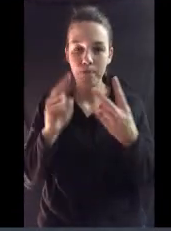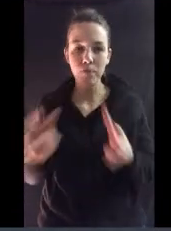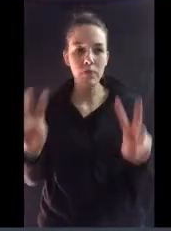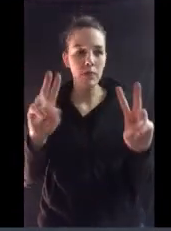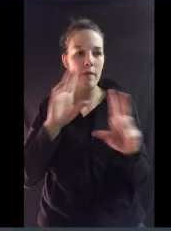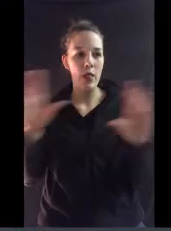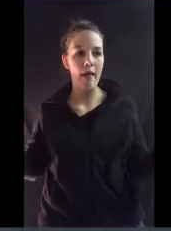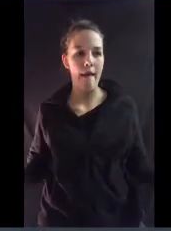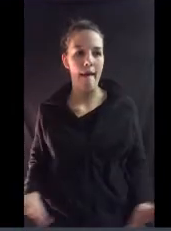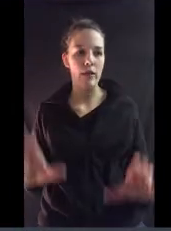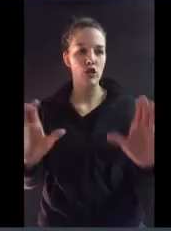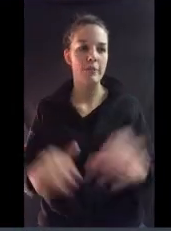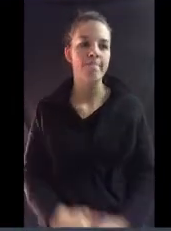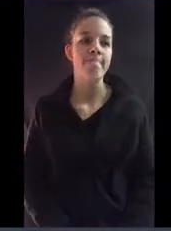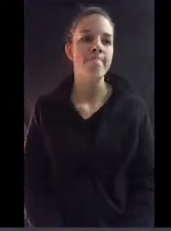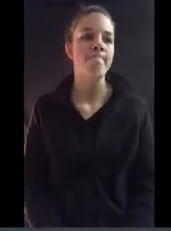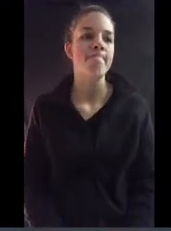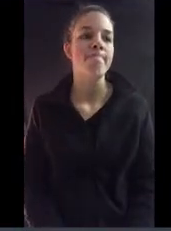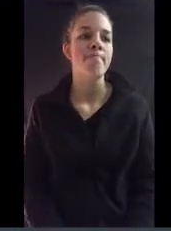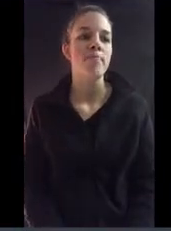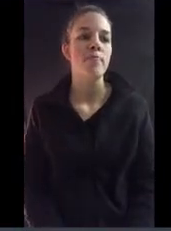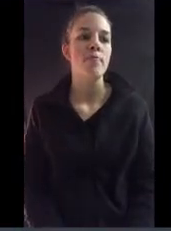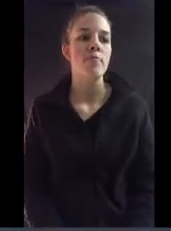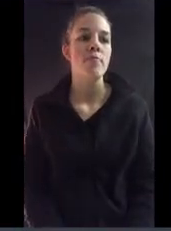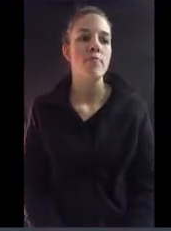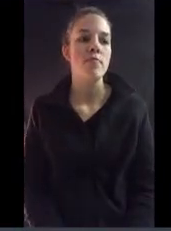preaching and such peaceful action.